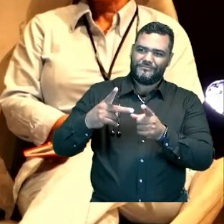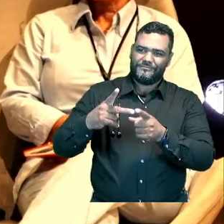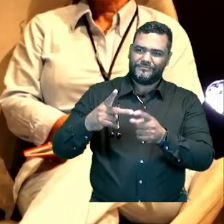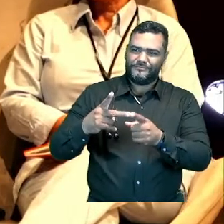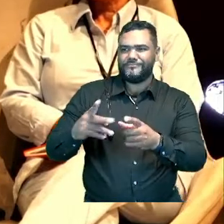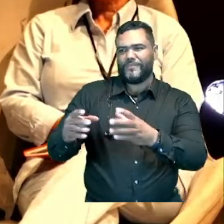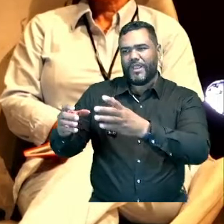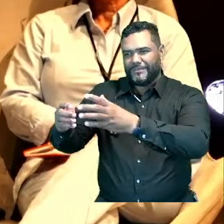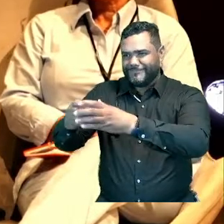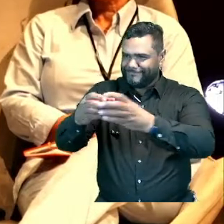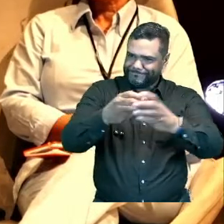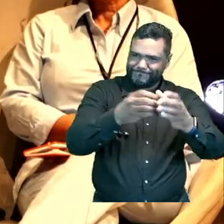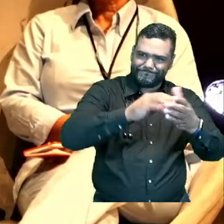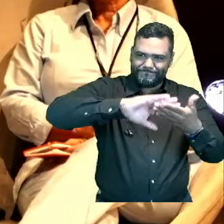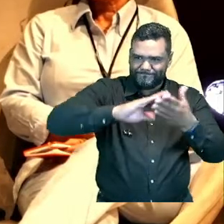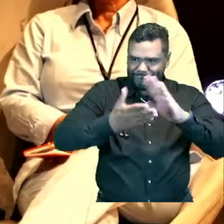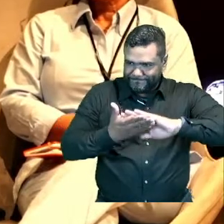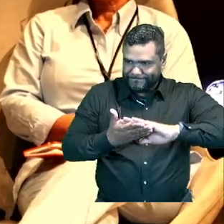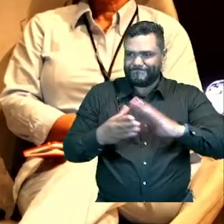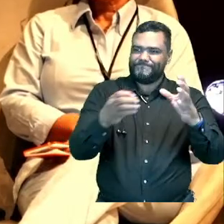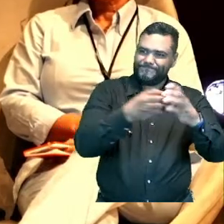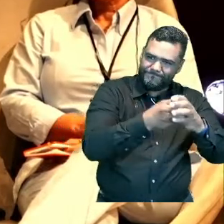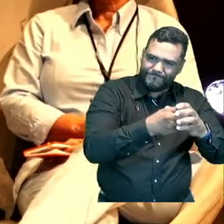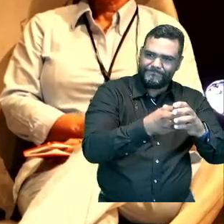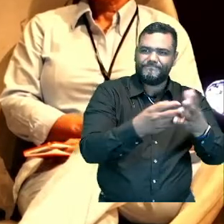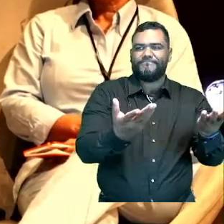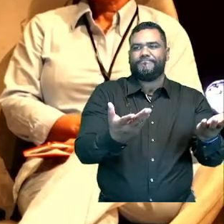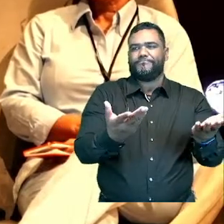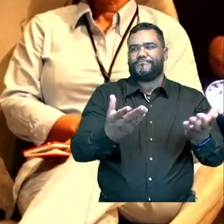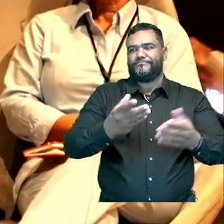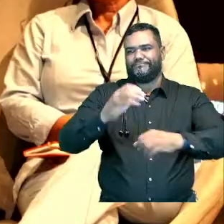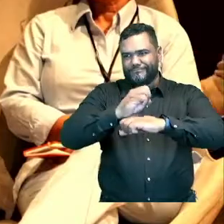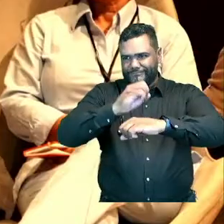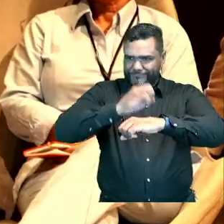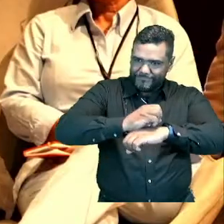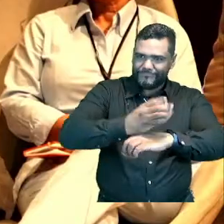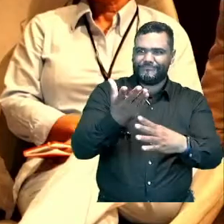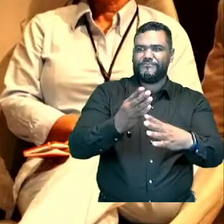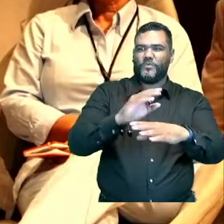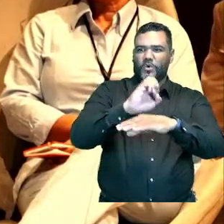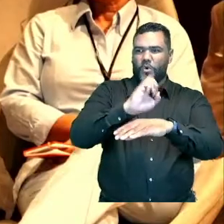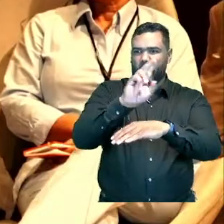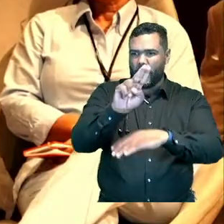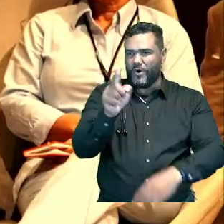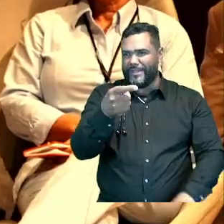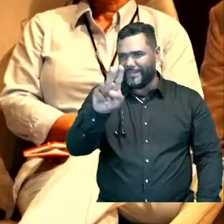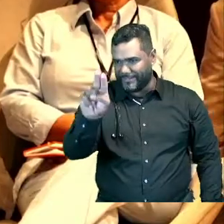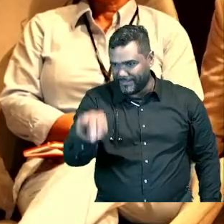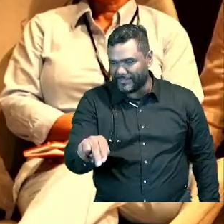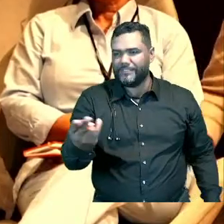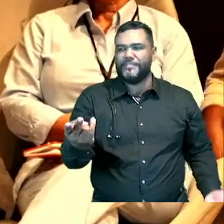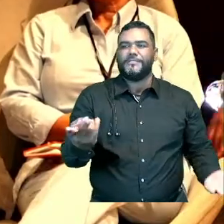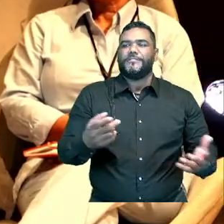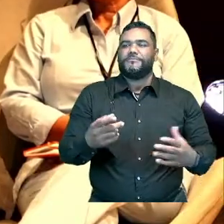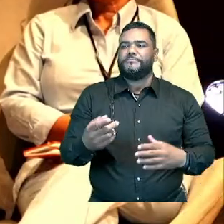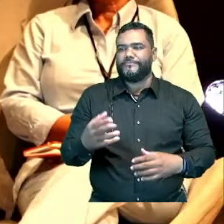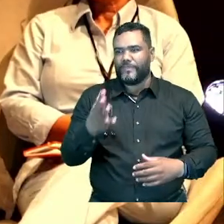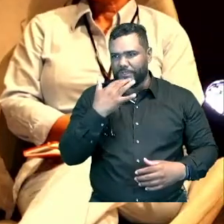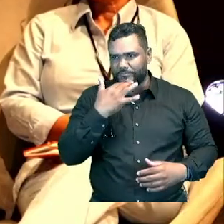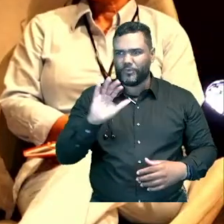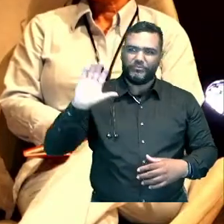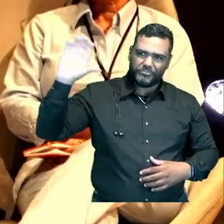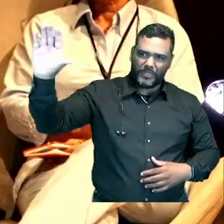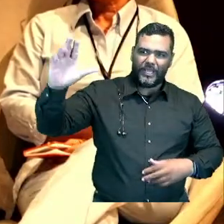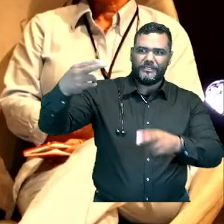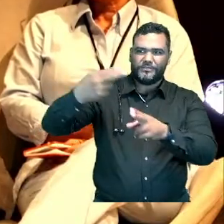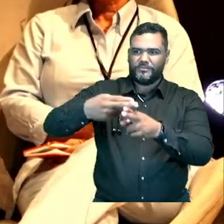Organization through NGOs. So, for example, in Trinidad and Tobago, my country,